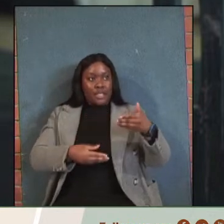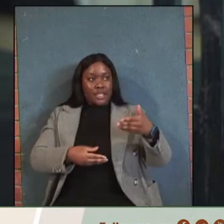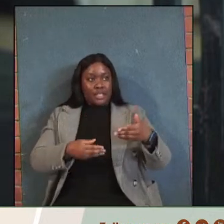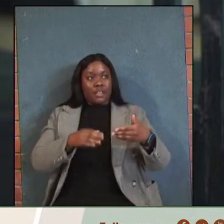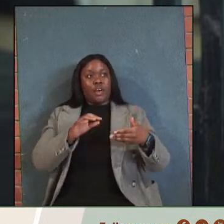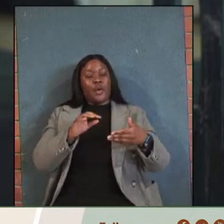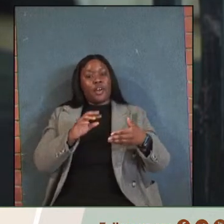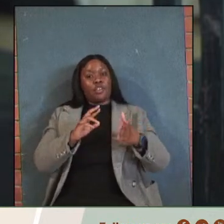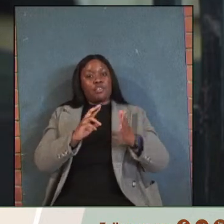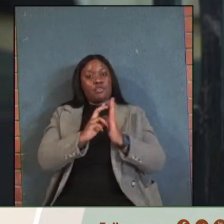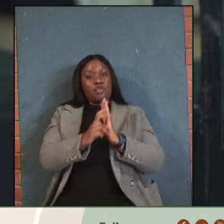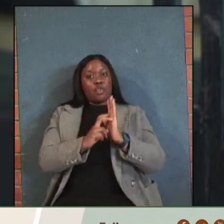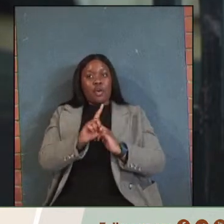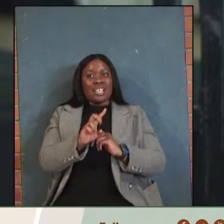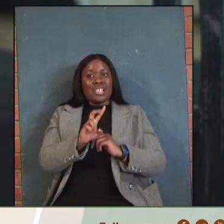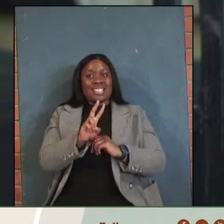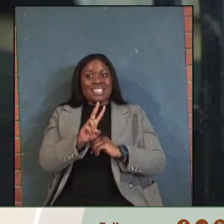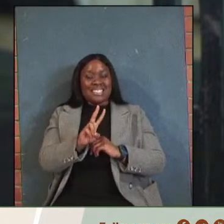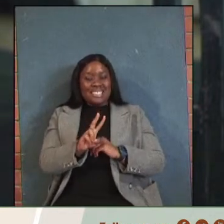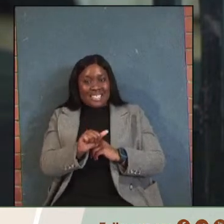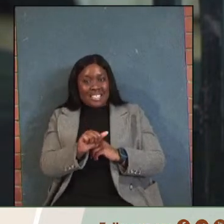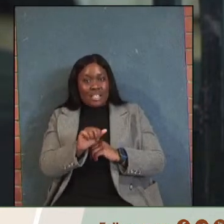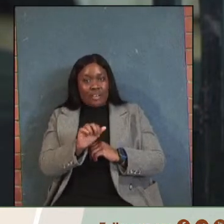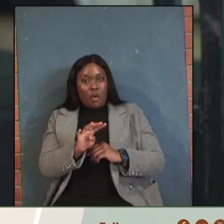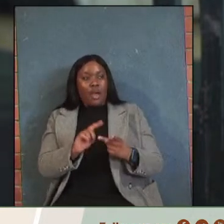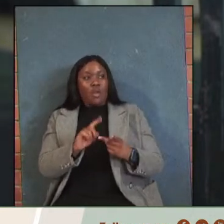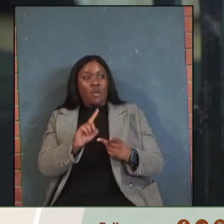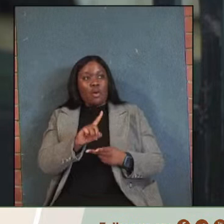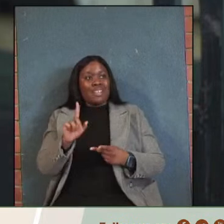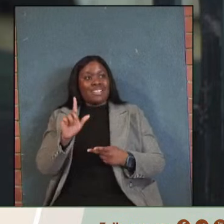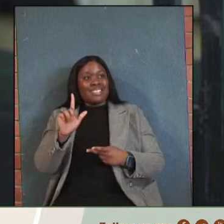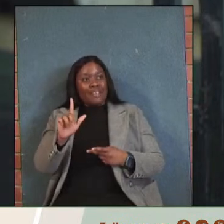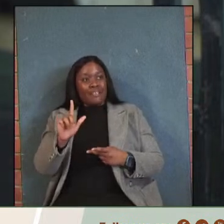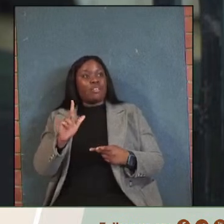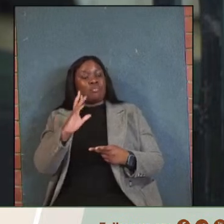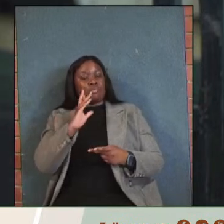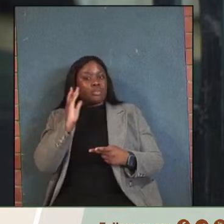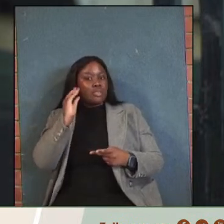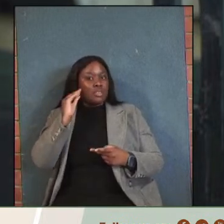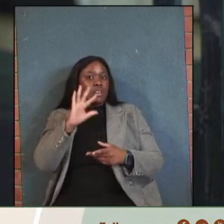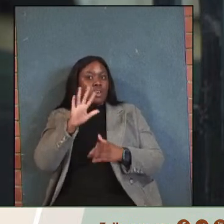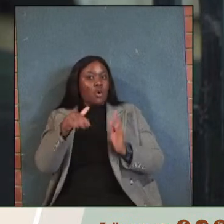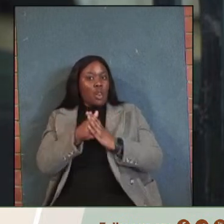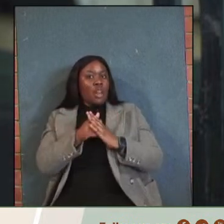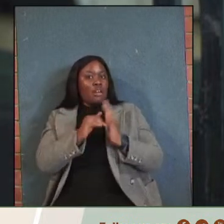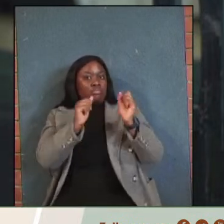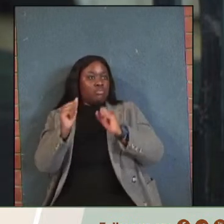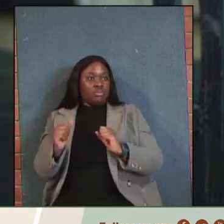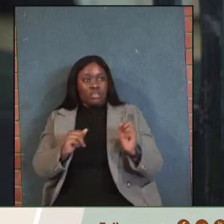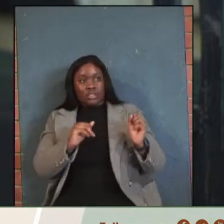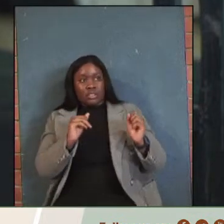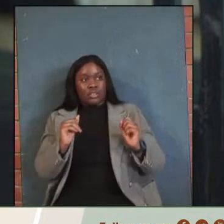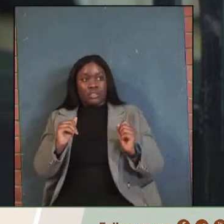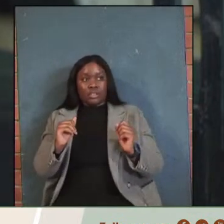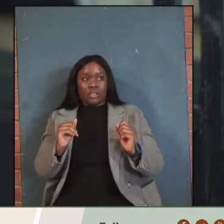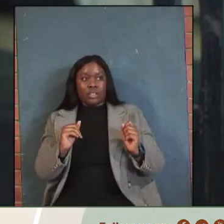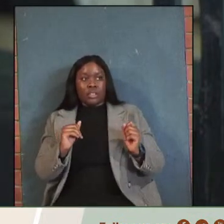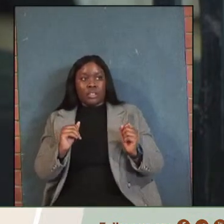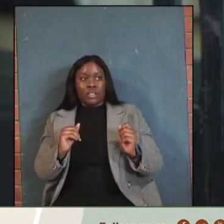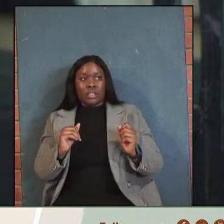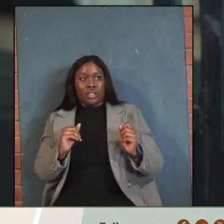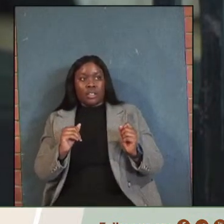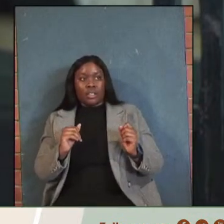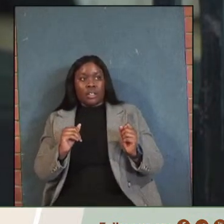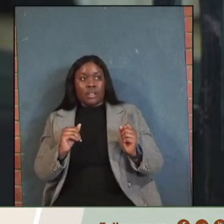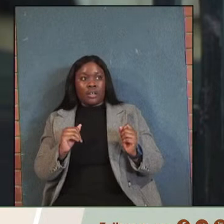164 and with Rule 117 taking into account all contribution made. Let us change the